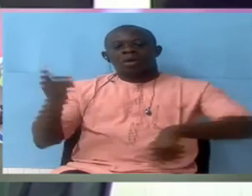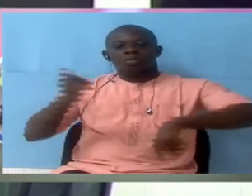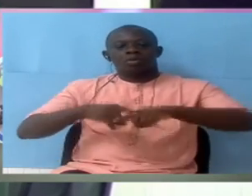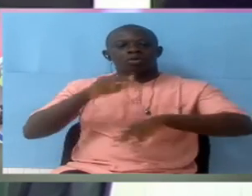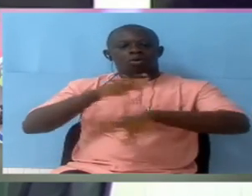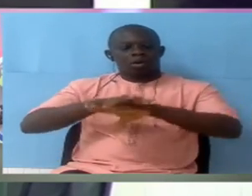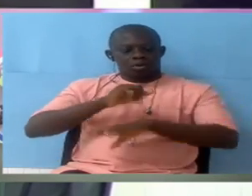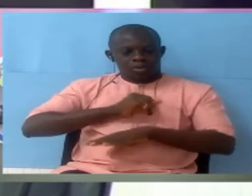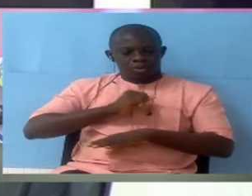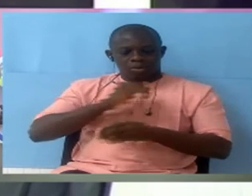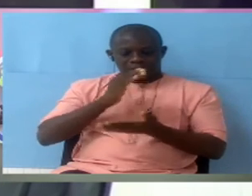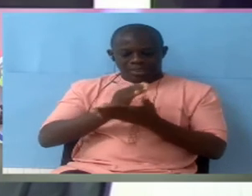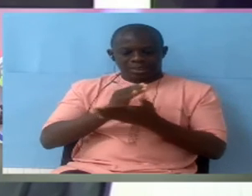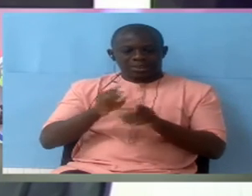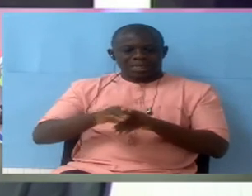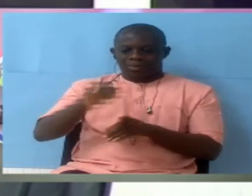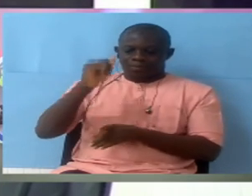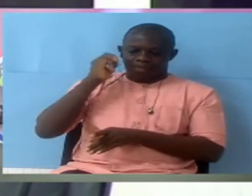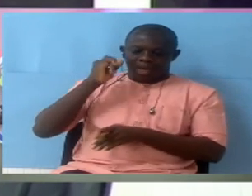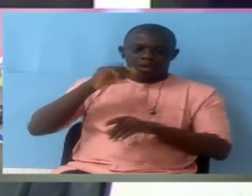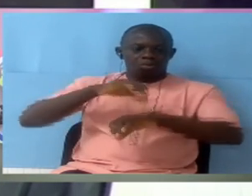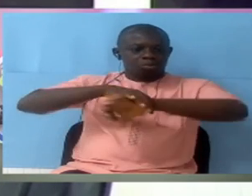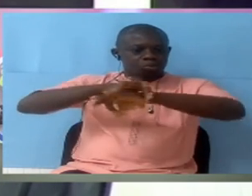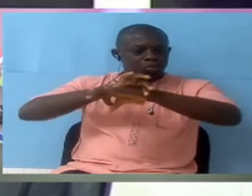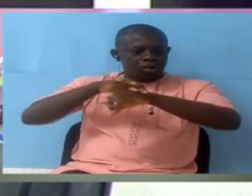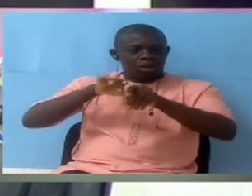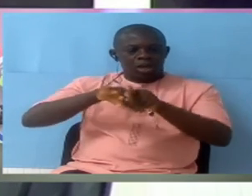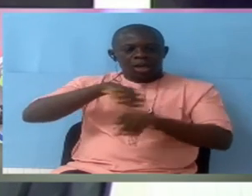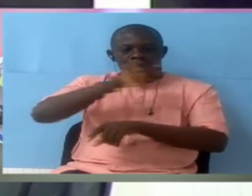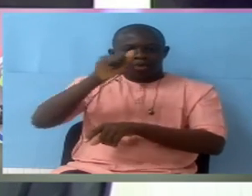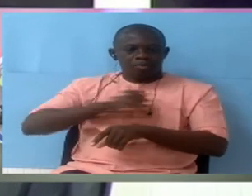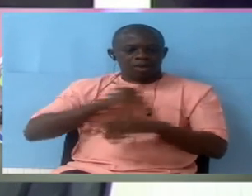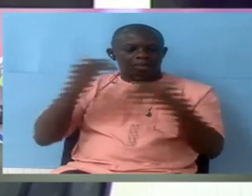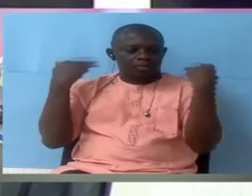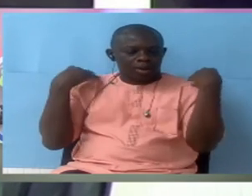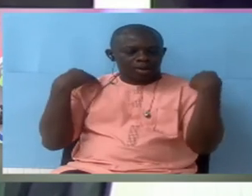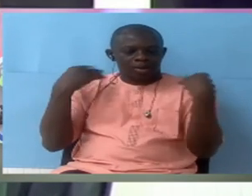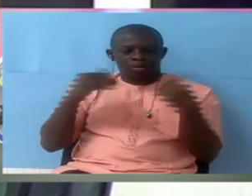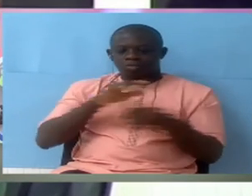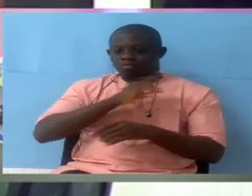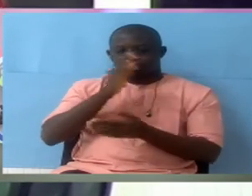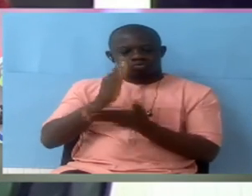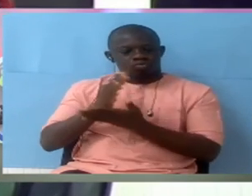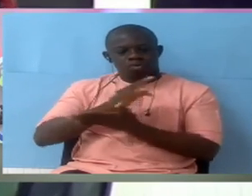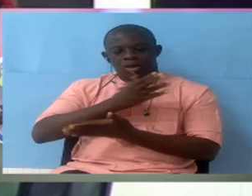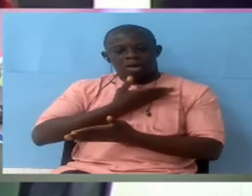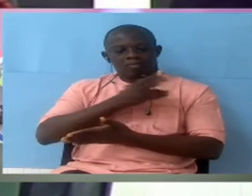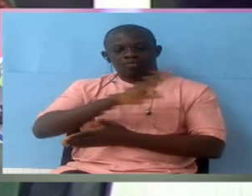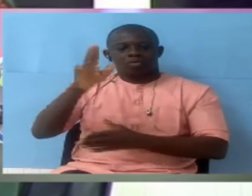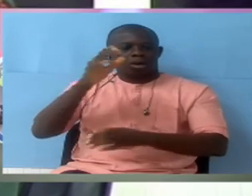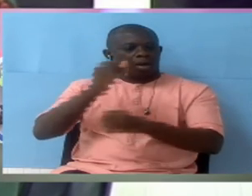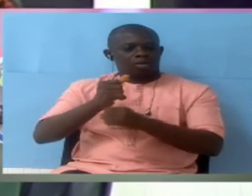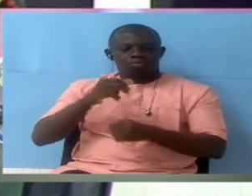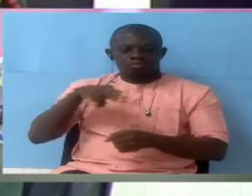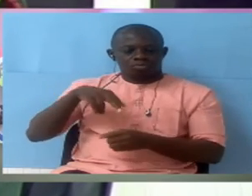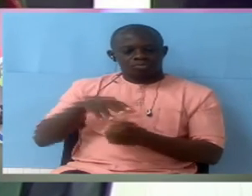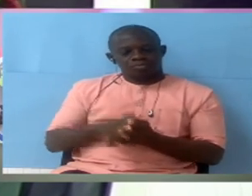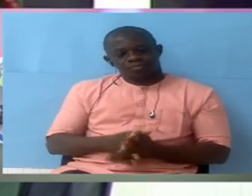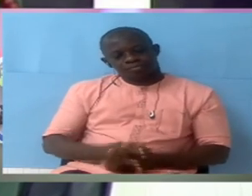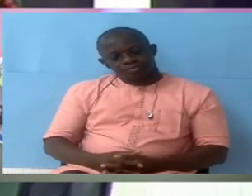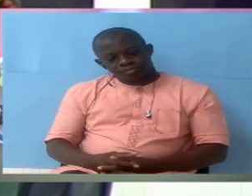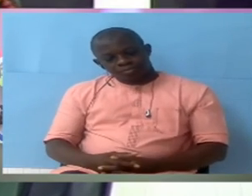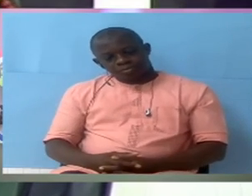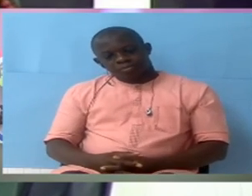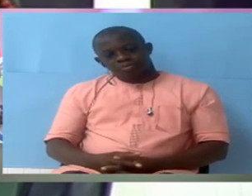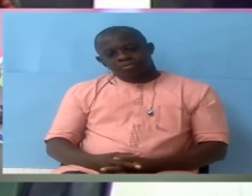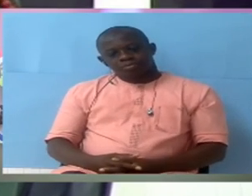and my shoulder. Suma yahidi gi gannaaw bi ak suma mbagay door yiñ ma ci don door. I was helpless. Amo won munuma won dara. I